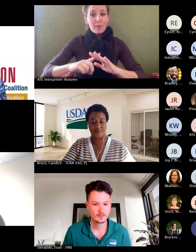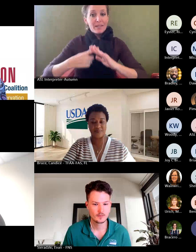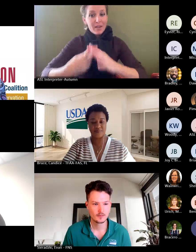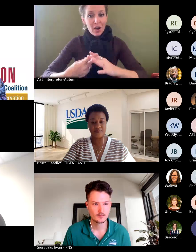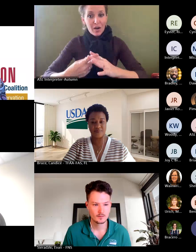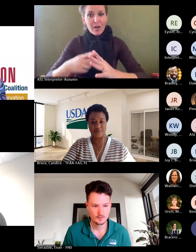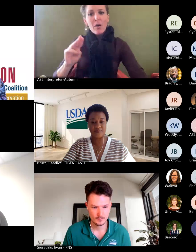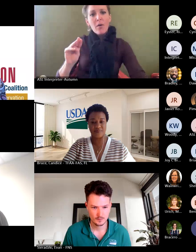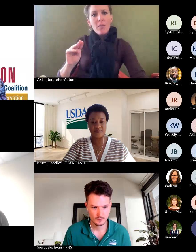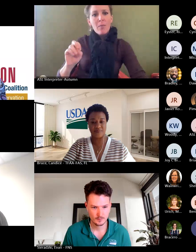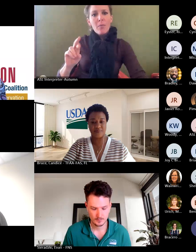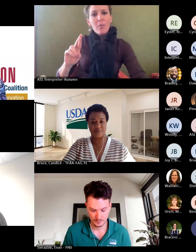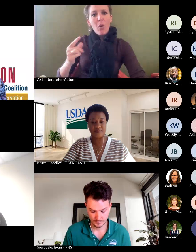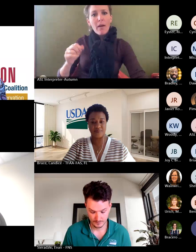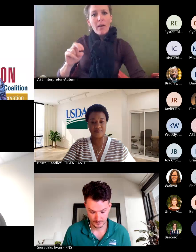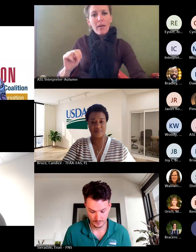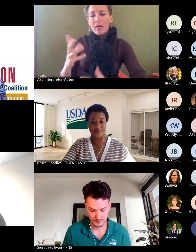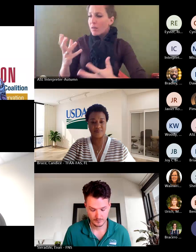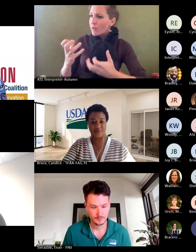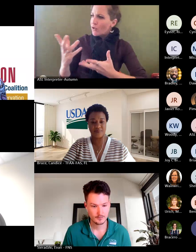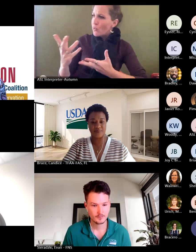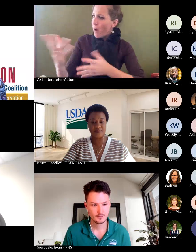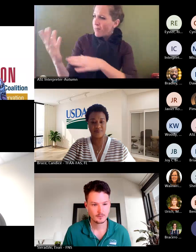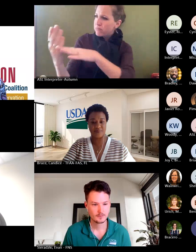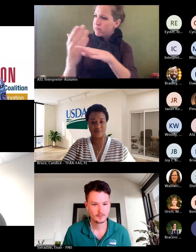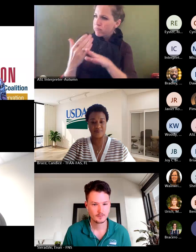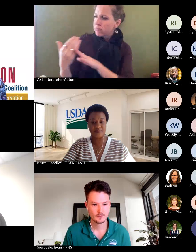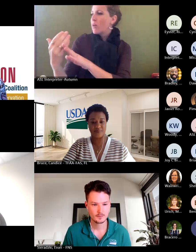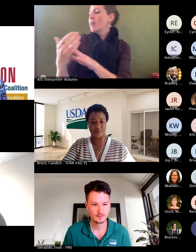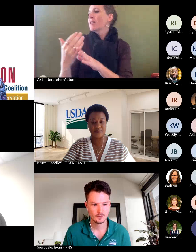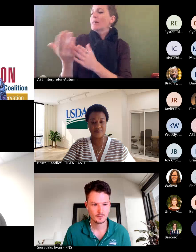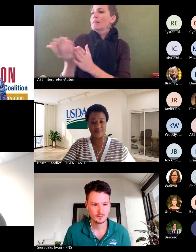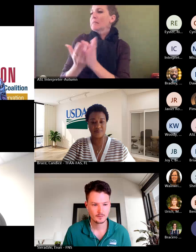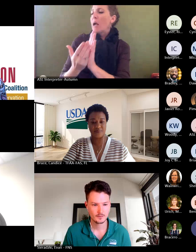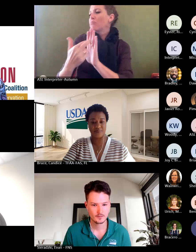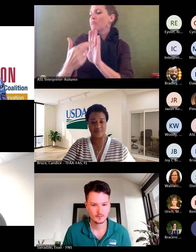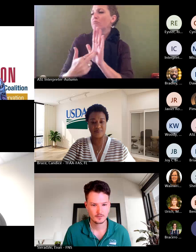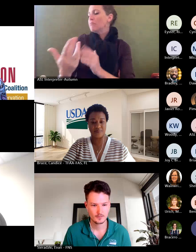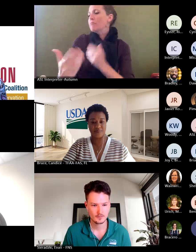Morgan, did you want to share a bit of information on some logistical items?